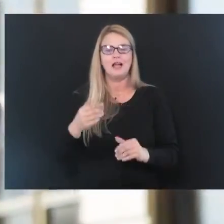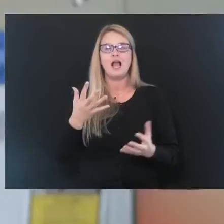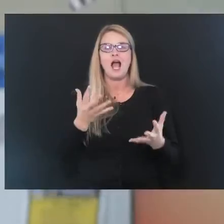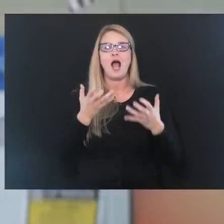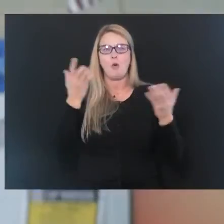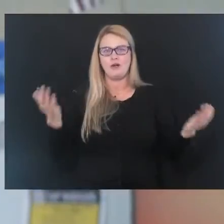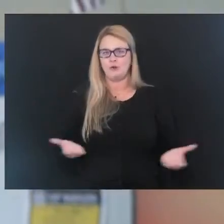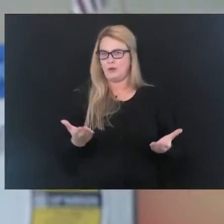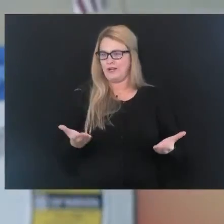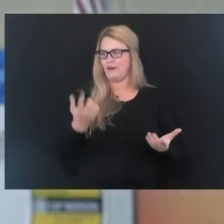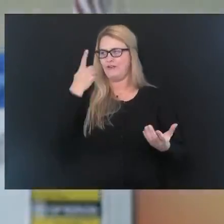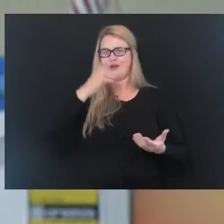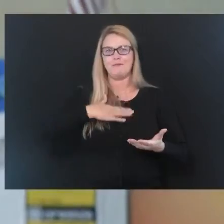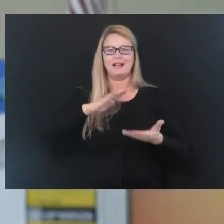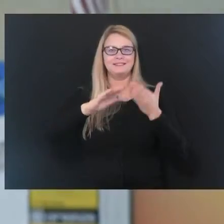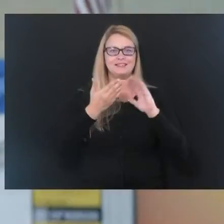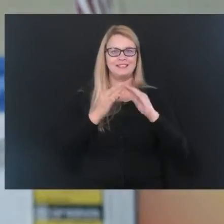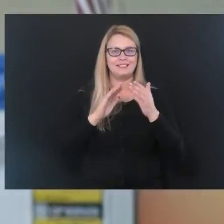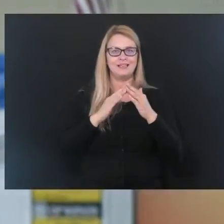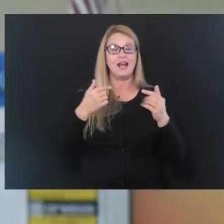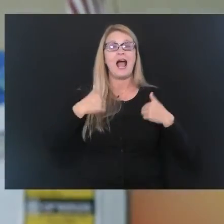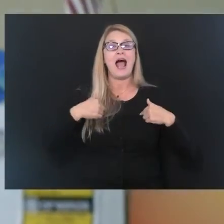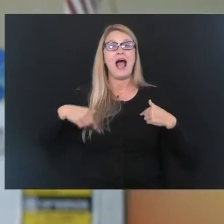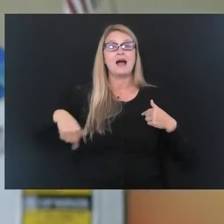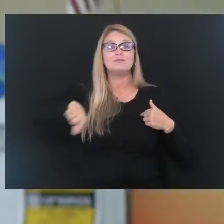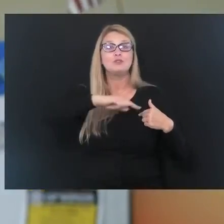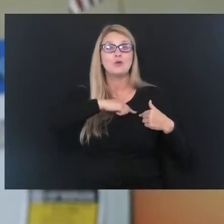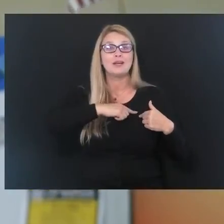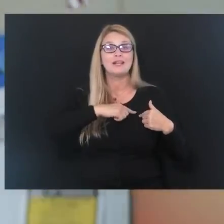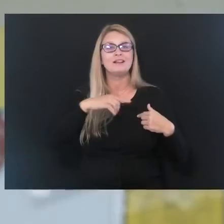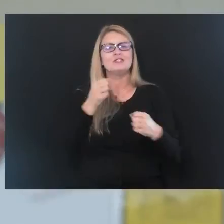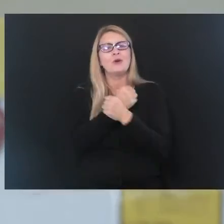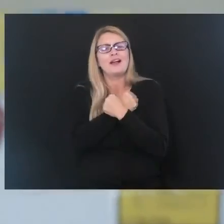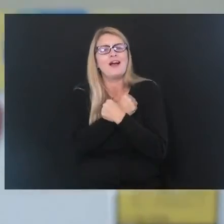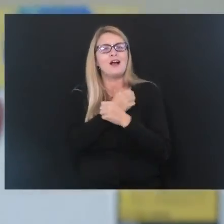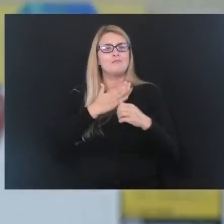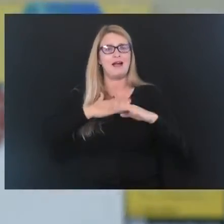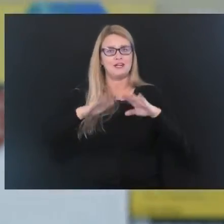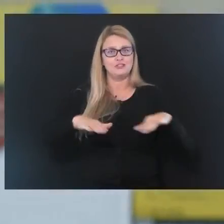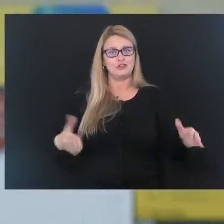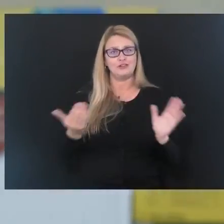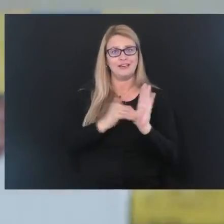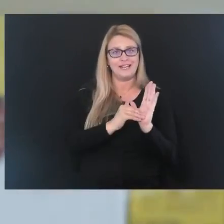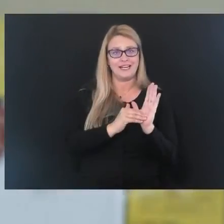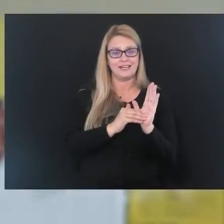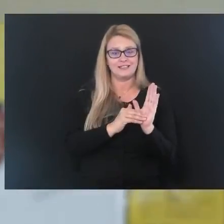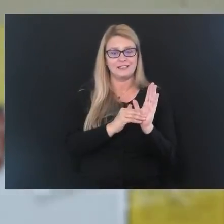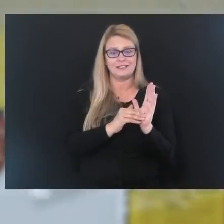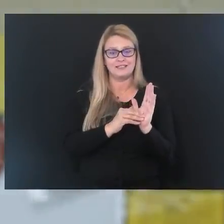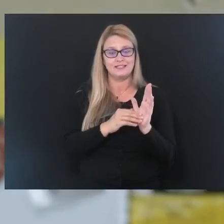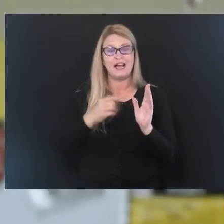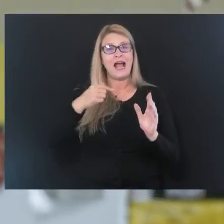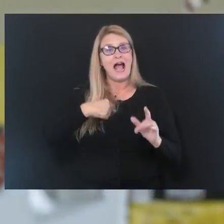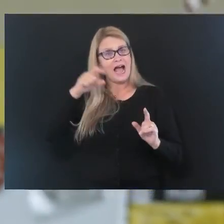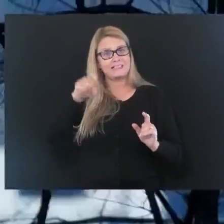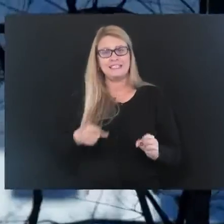city. I'm doing this so I can hug my kids again. And there's a lot of them that I need